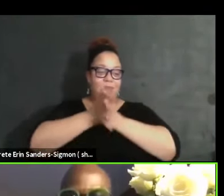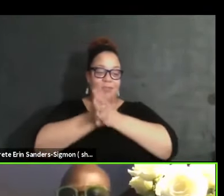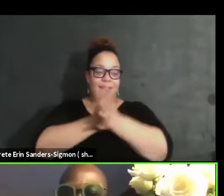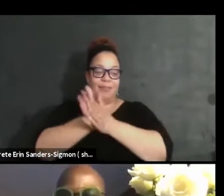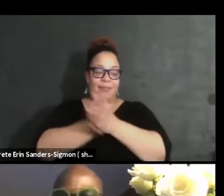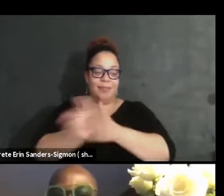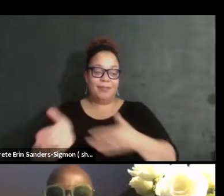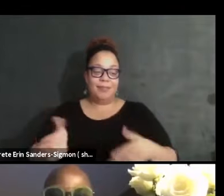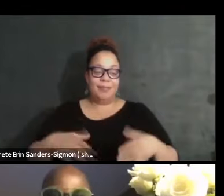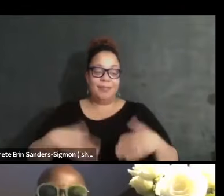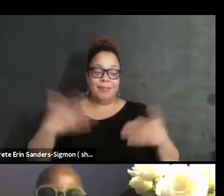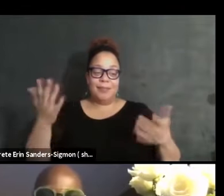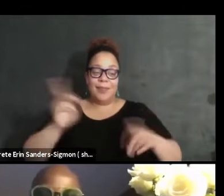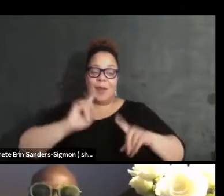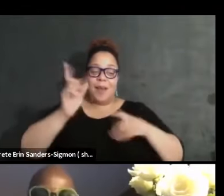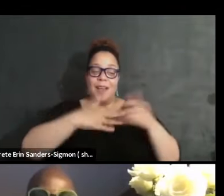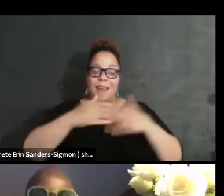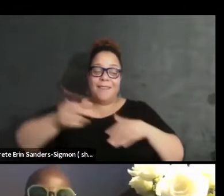Hey.